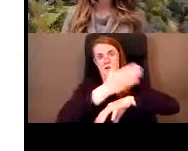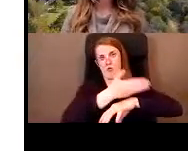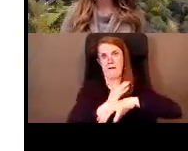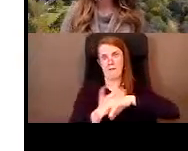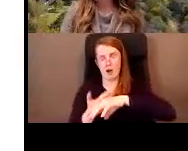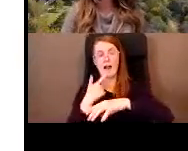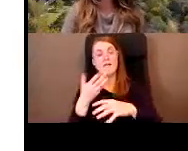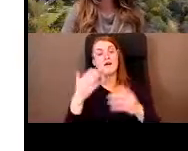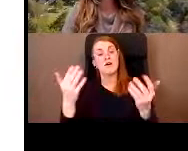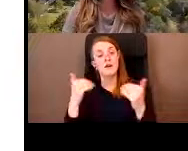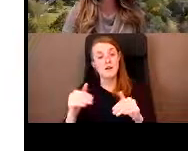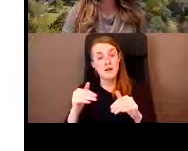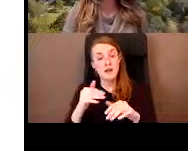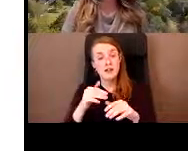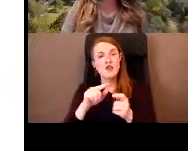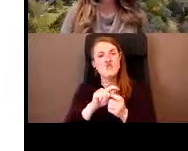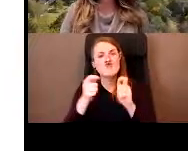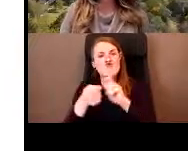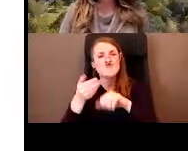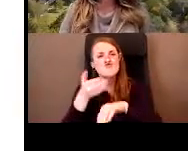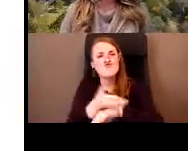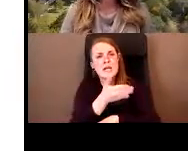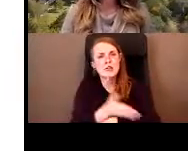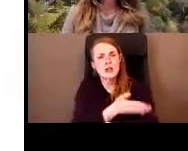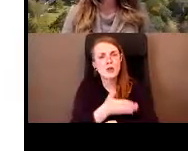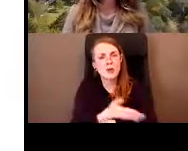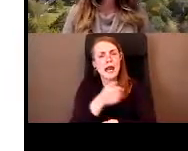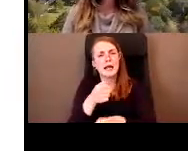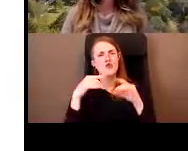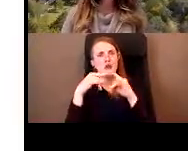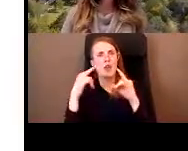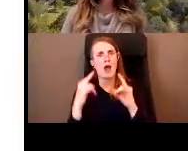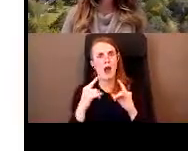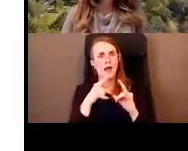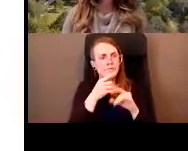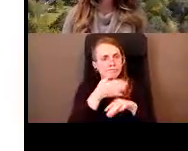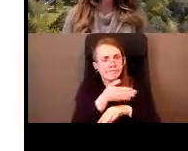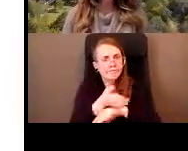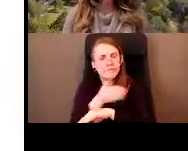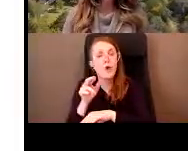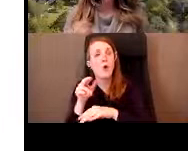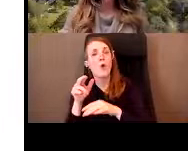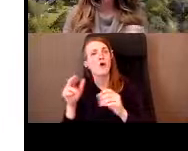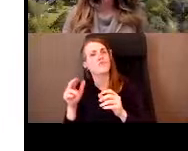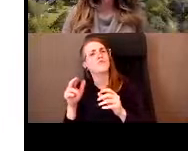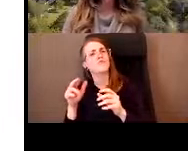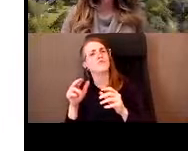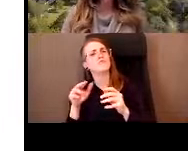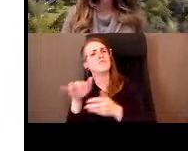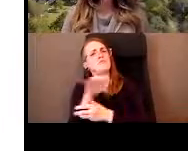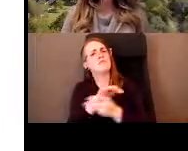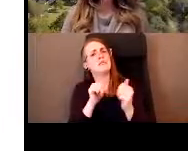the caretaker's cottage and the Quonset hut? Is it a combination of various bits and pieces